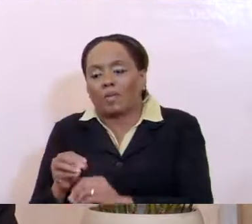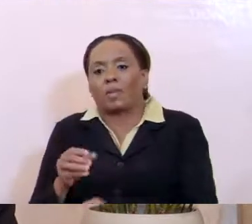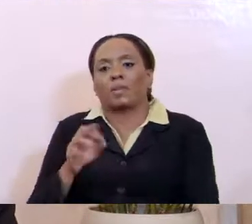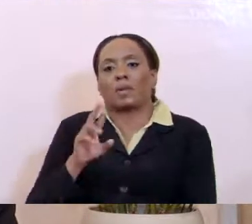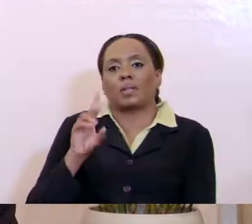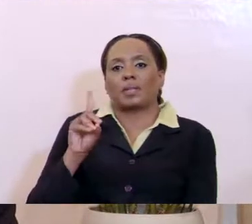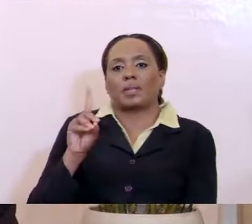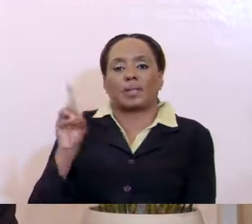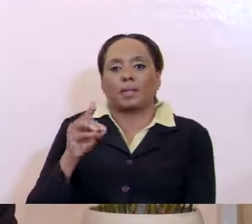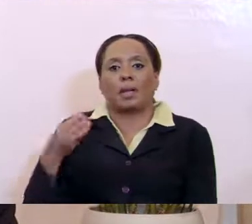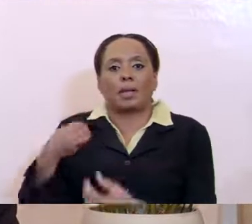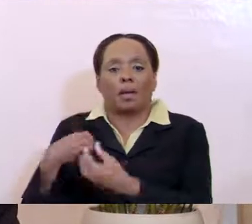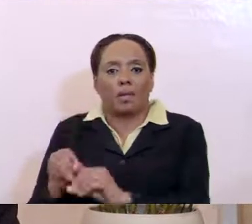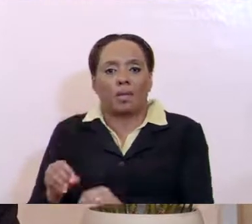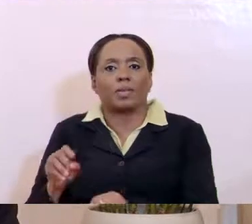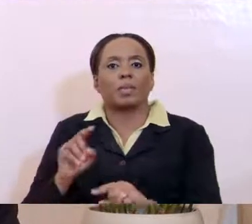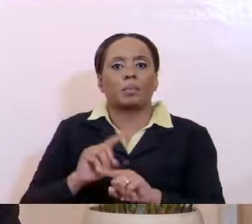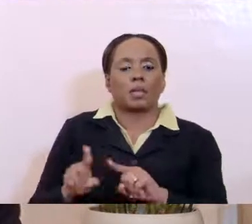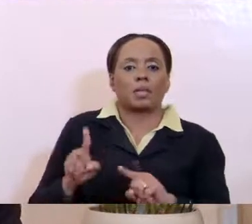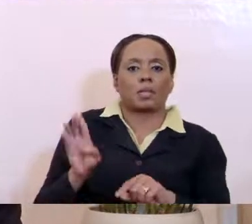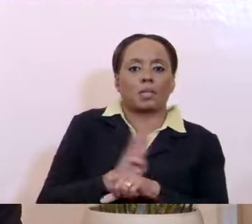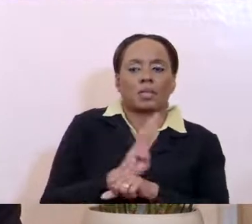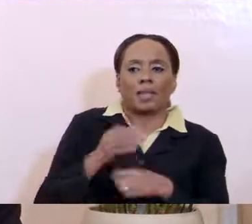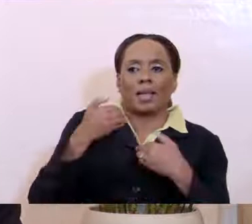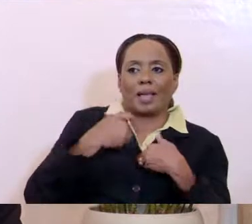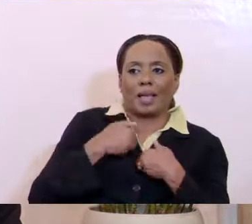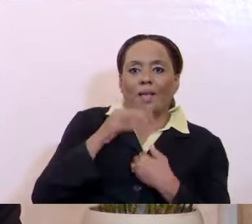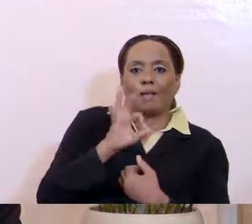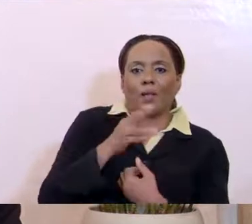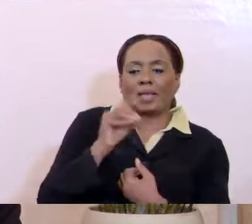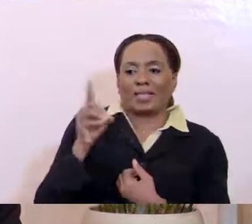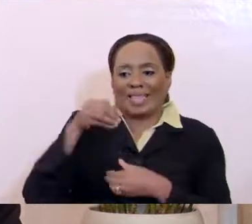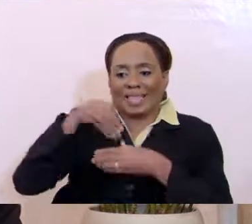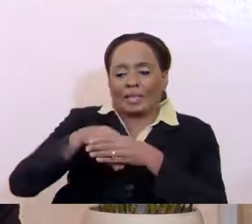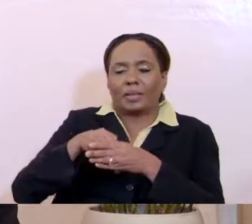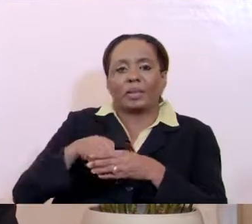will be allowed to reopen.